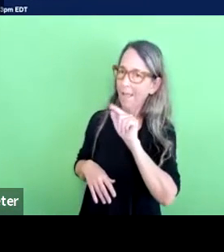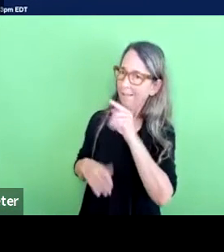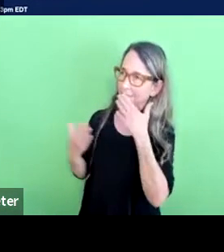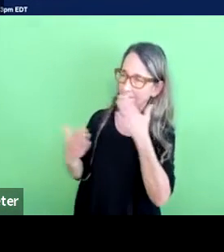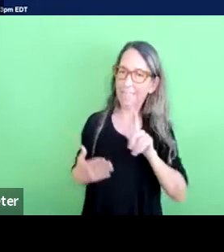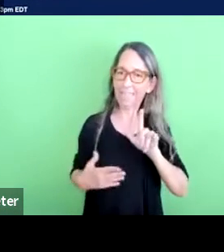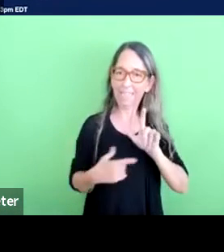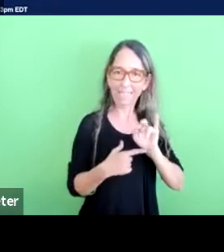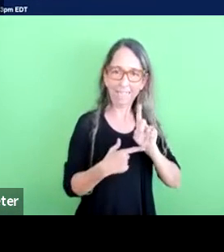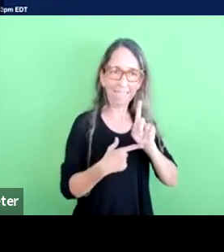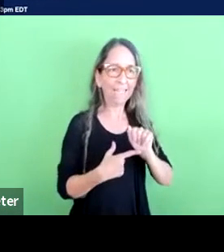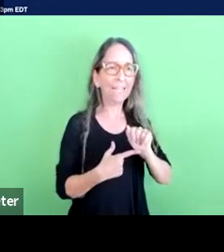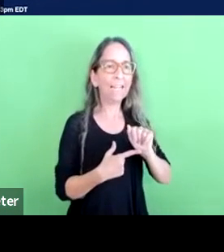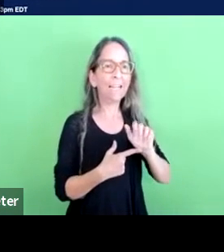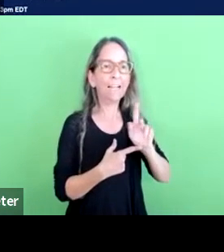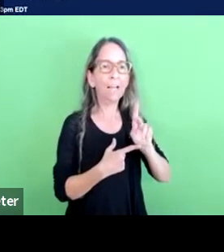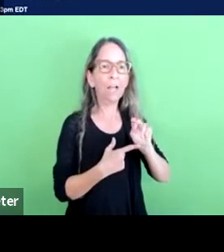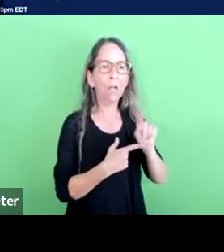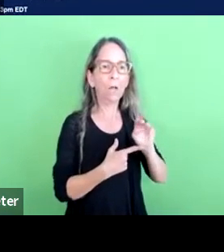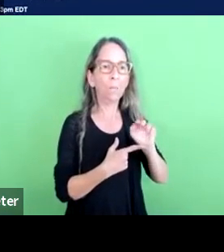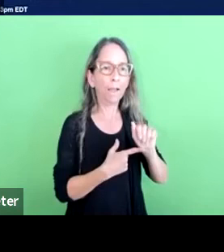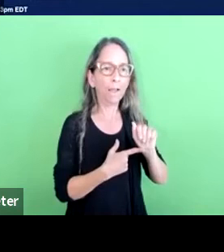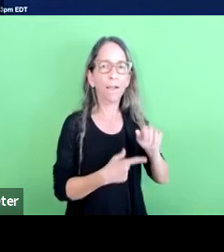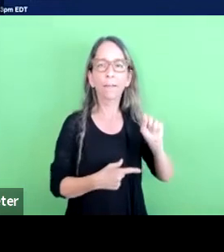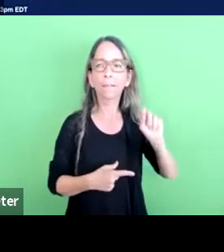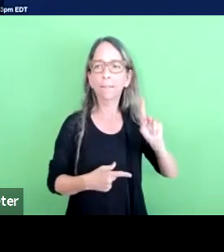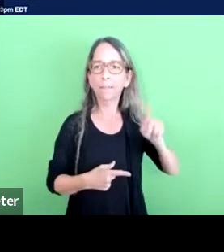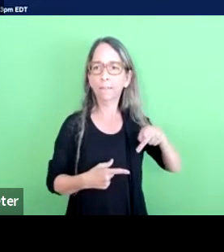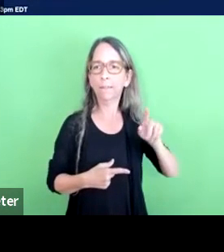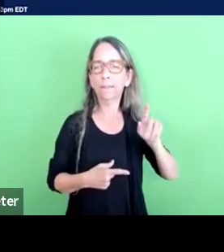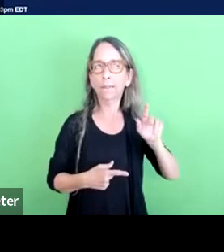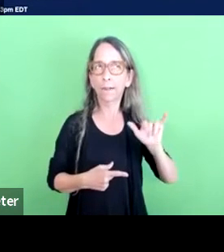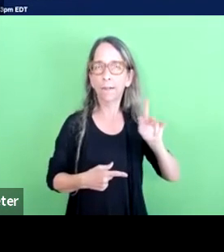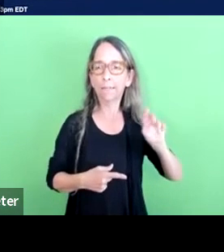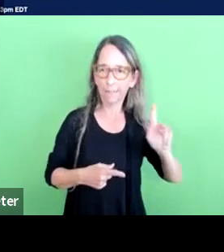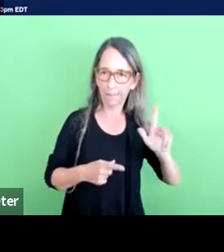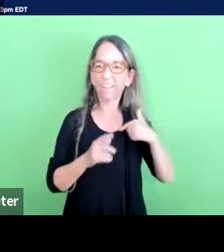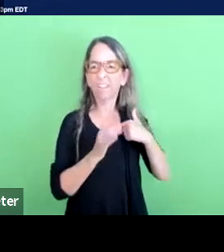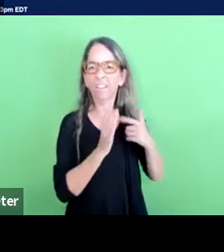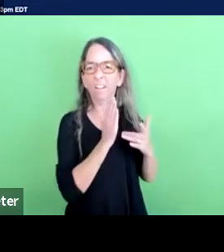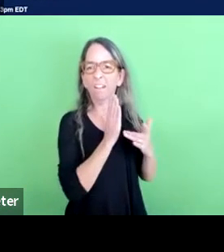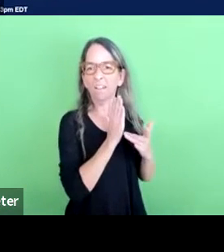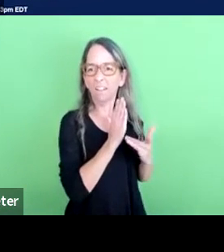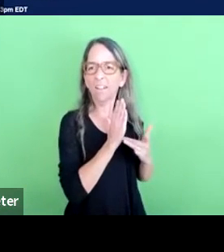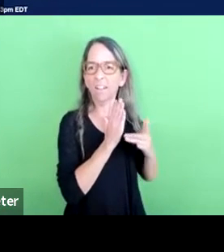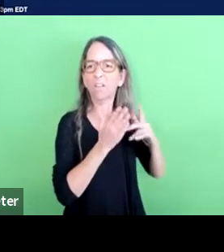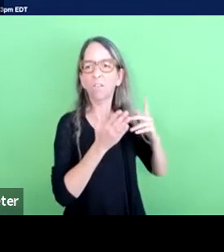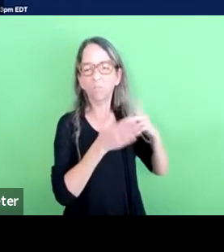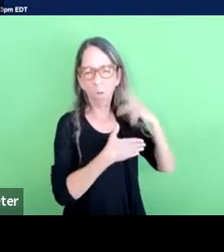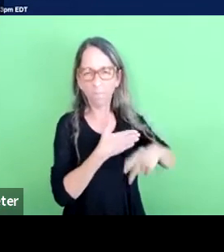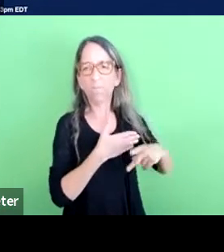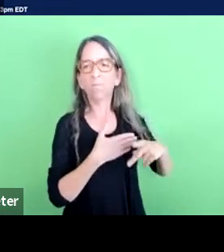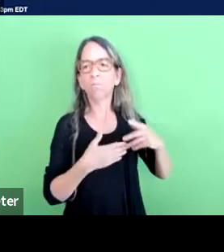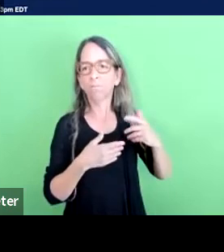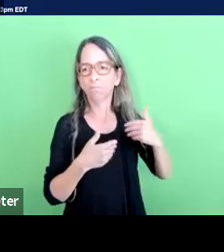research audiologist in the Technology Access Program at Gallaudet and co-direct the Deaf and Hard of